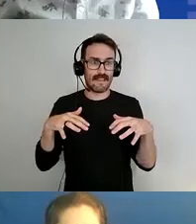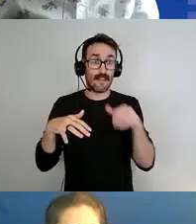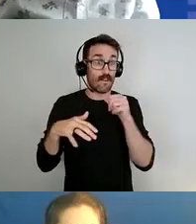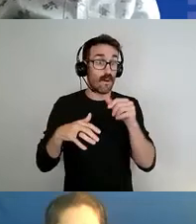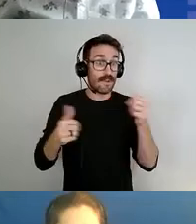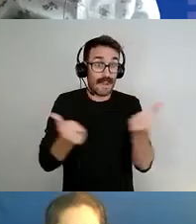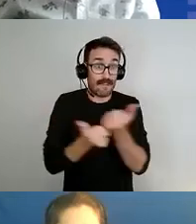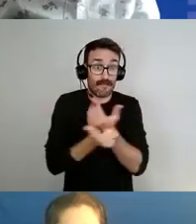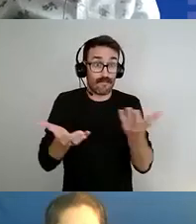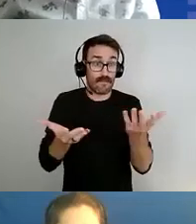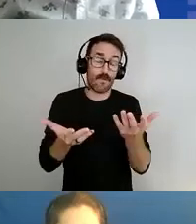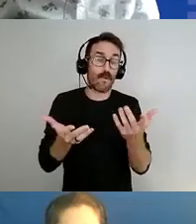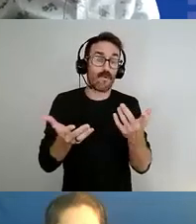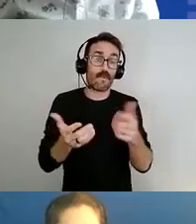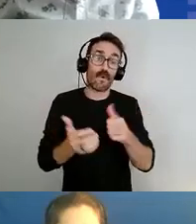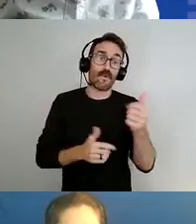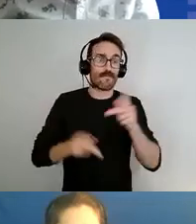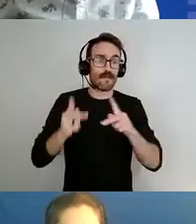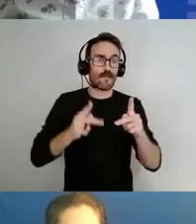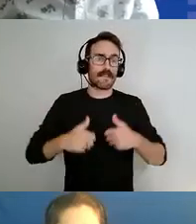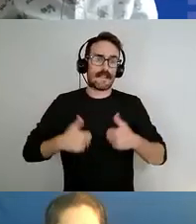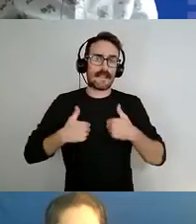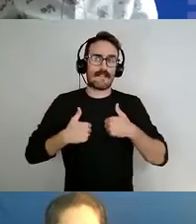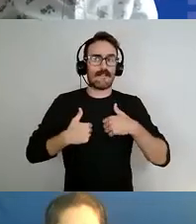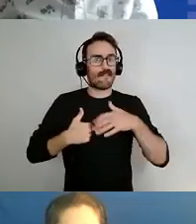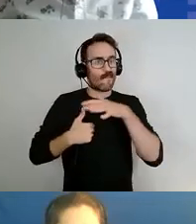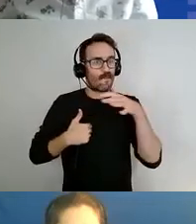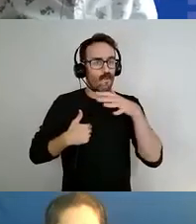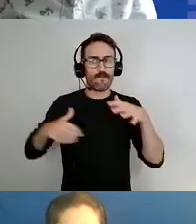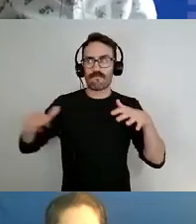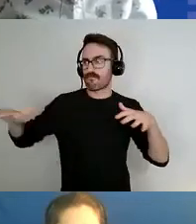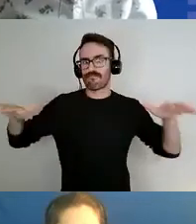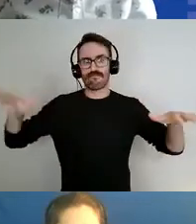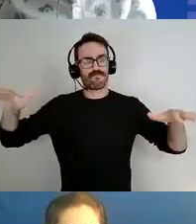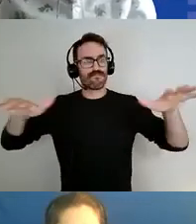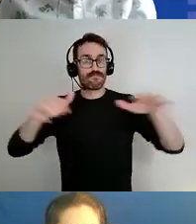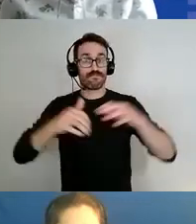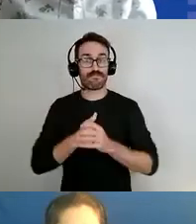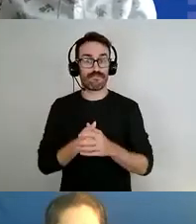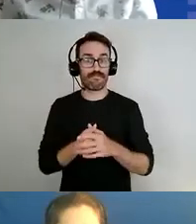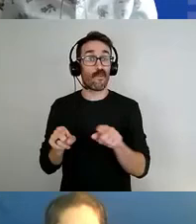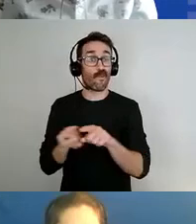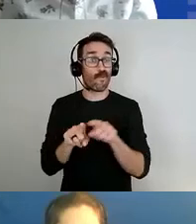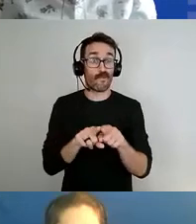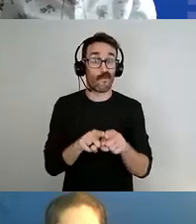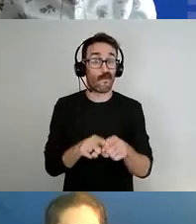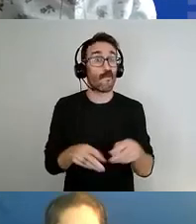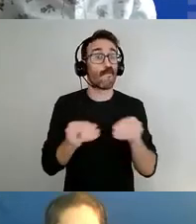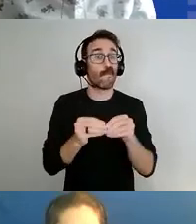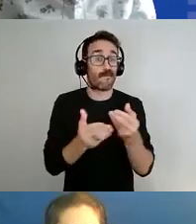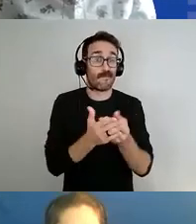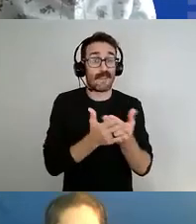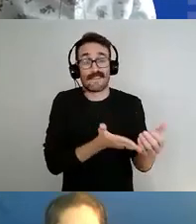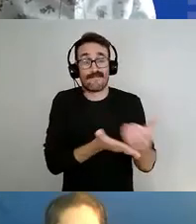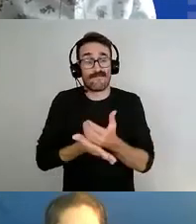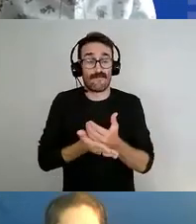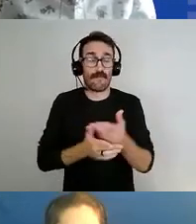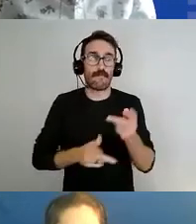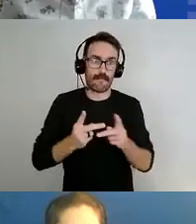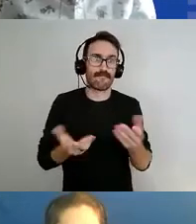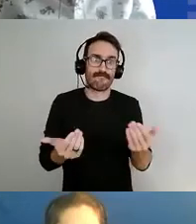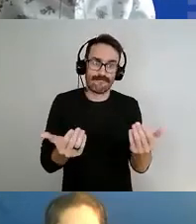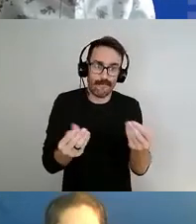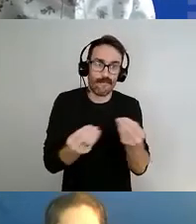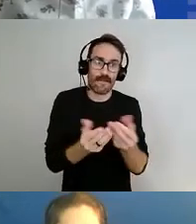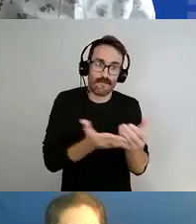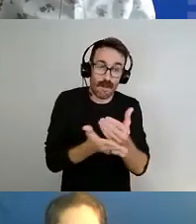populations. And very starkly advocate for increased funding for dementia care. I think everyone's advocating for increased